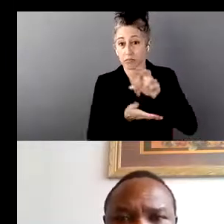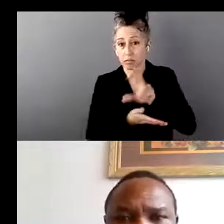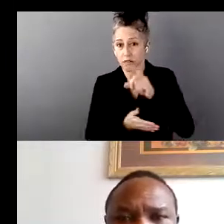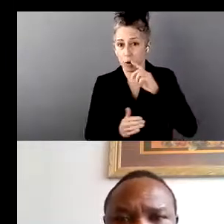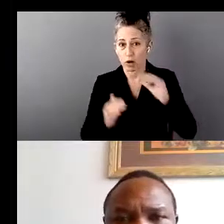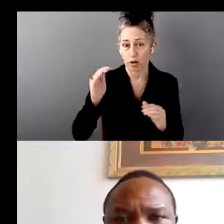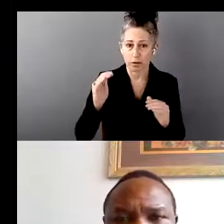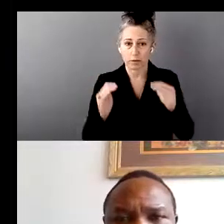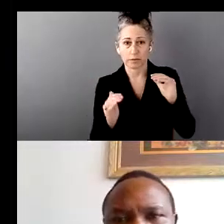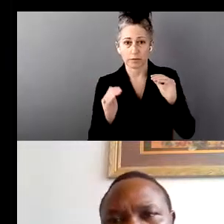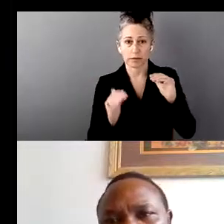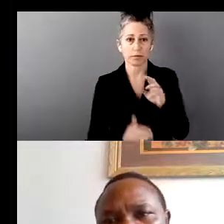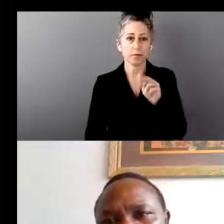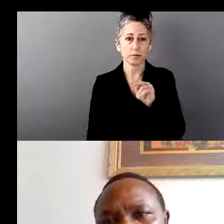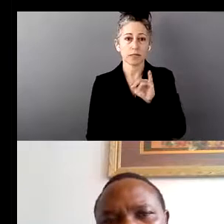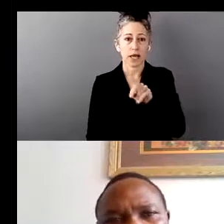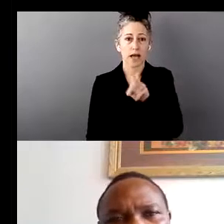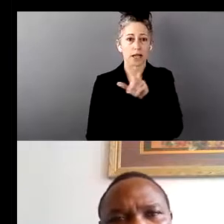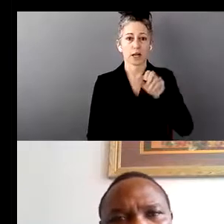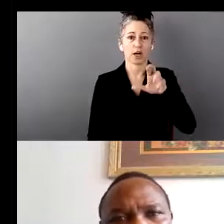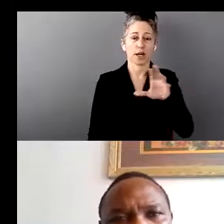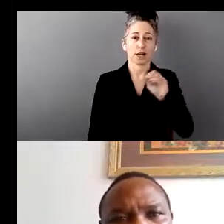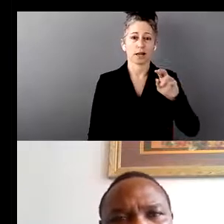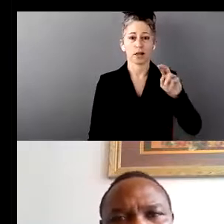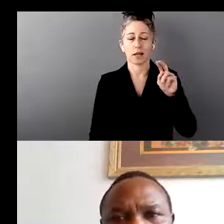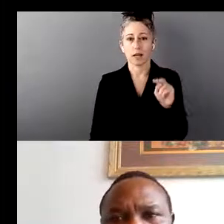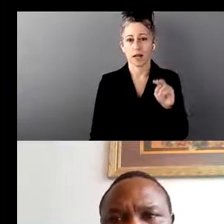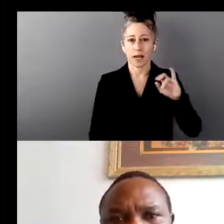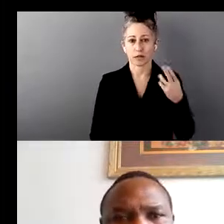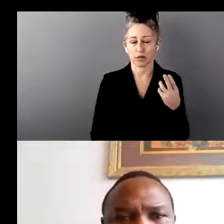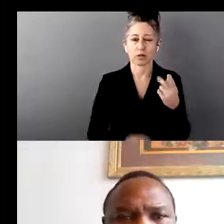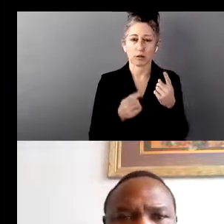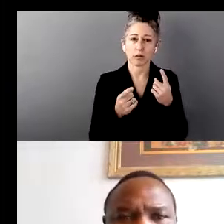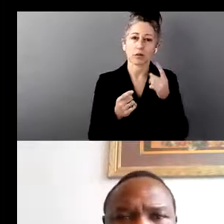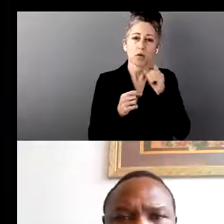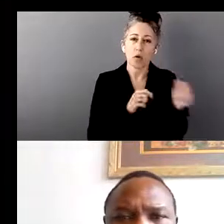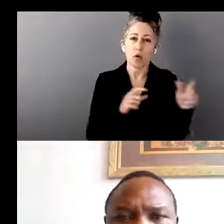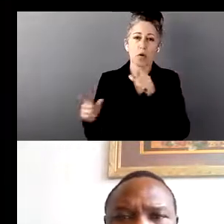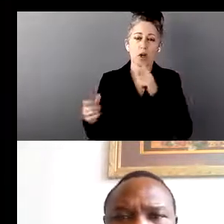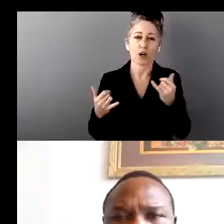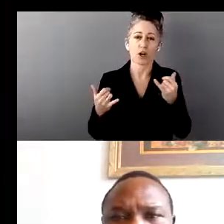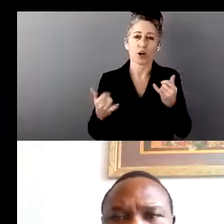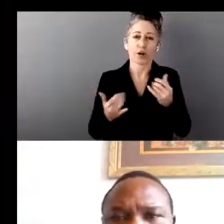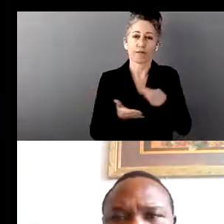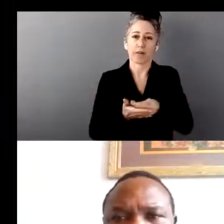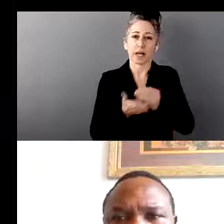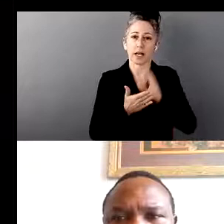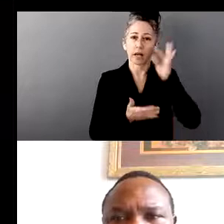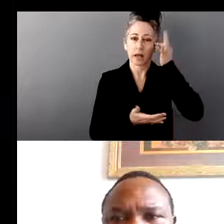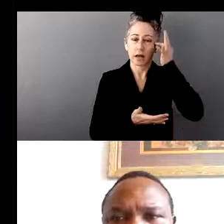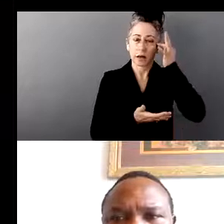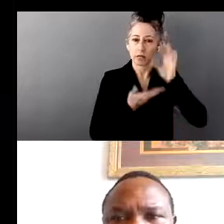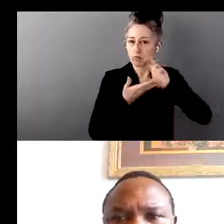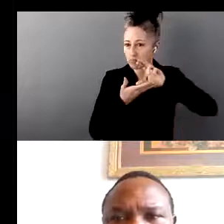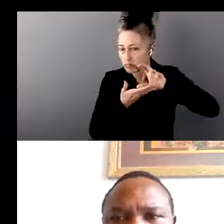NIDILRR, NIH, and other federal research agencies should inventory all current streams of funding to